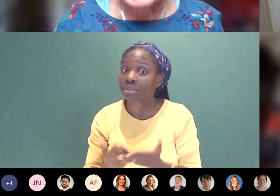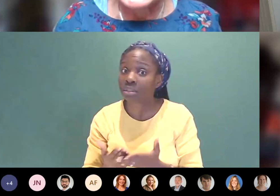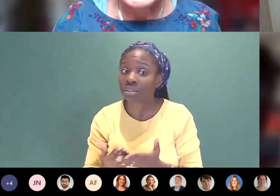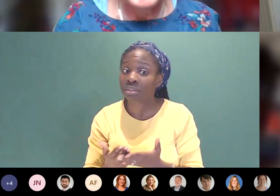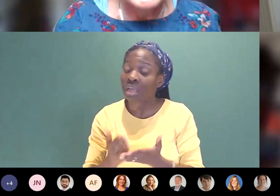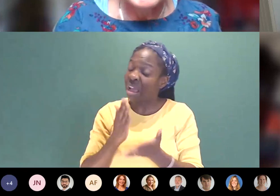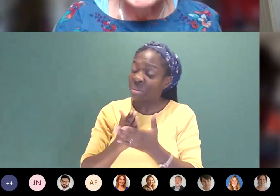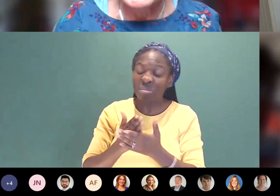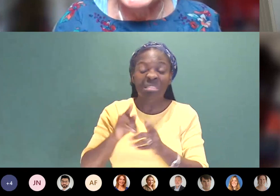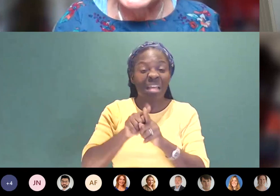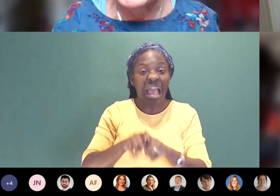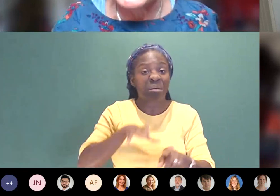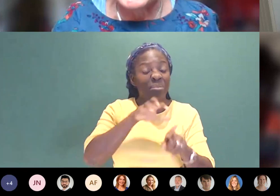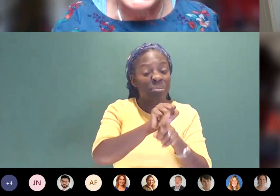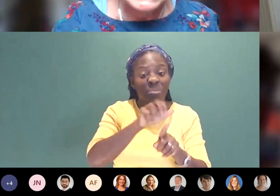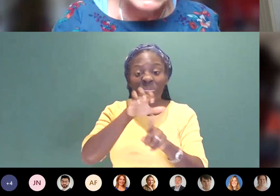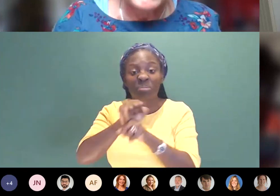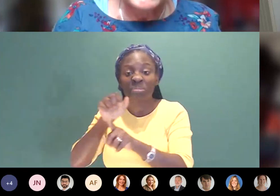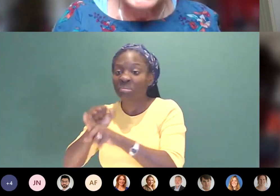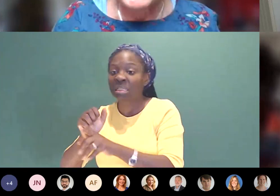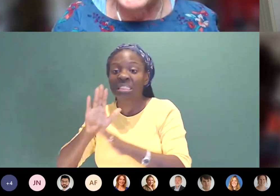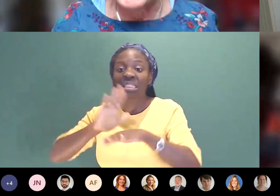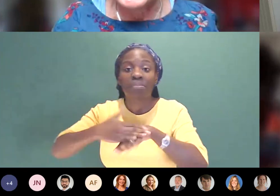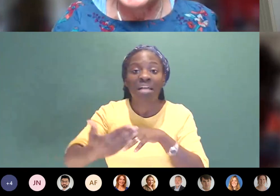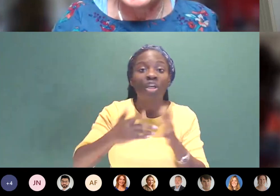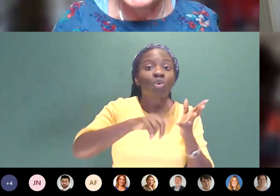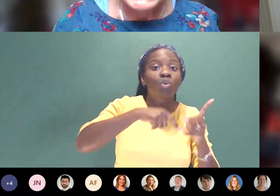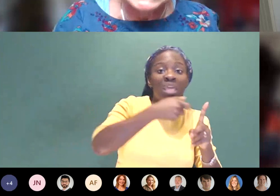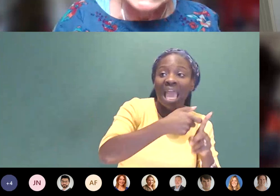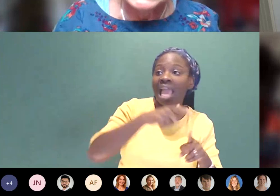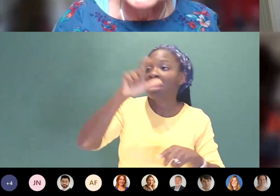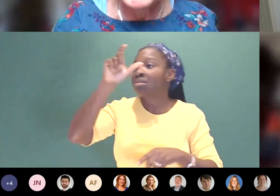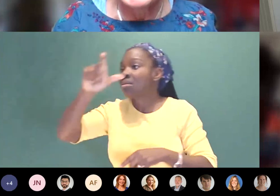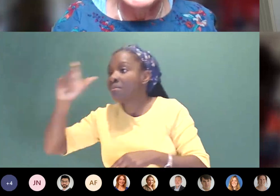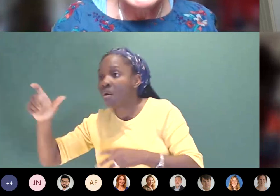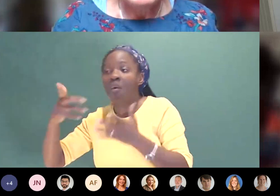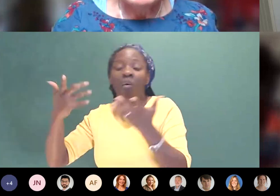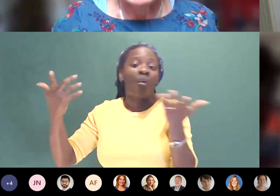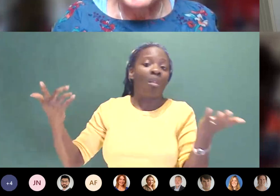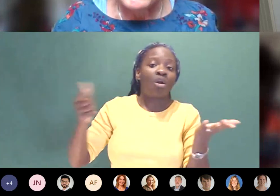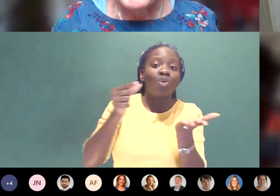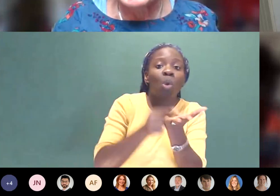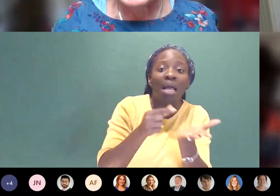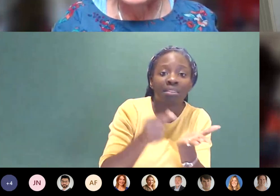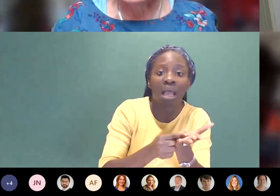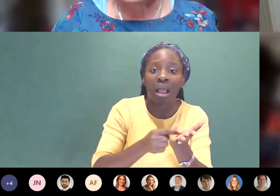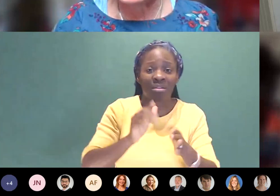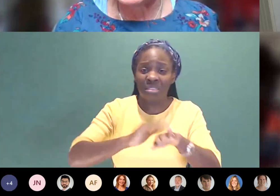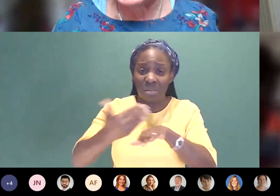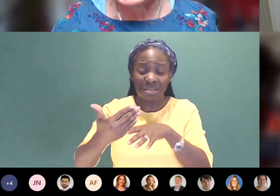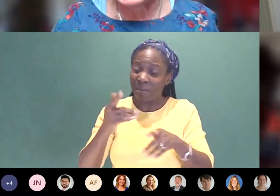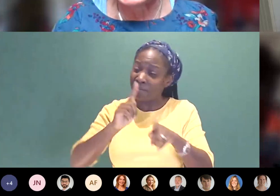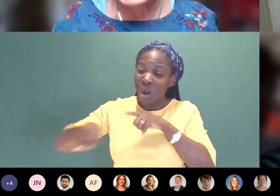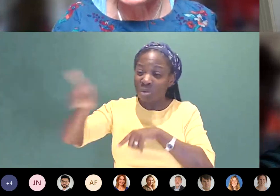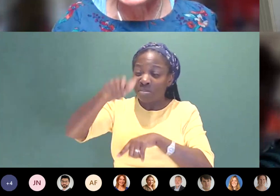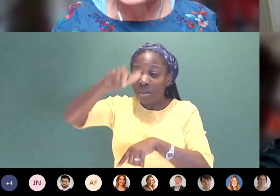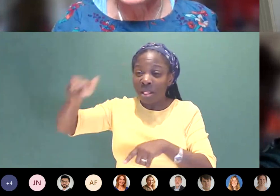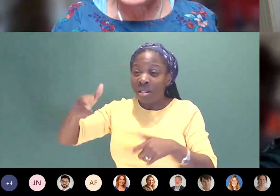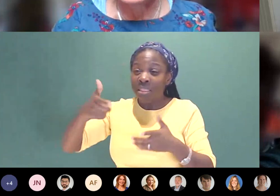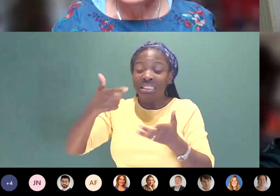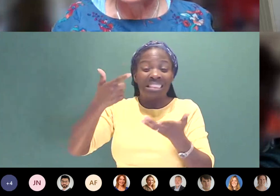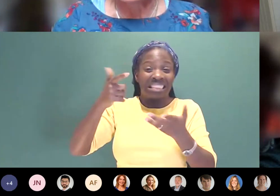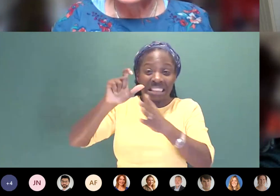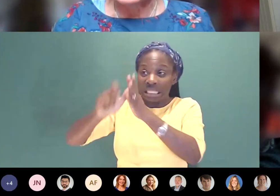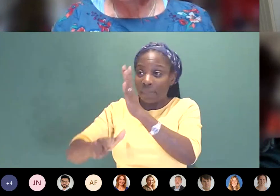consistent finding, whether you're talking about the UK or Nepal or Uganda or wherever. It's hard for people with disabilities to get